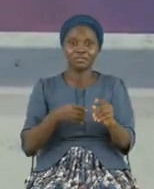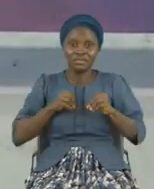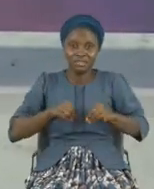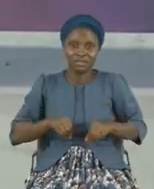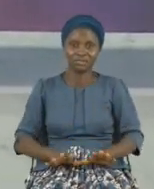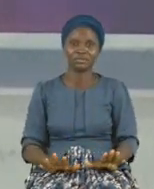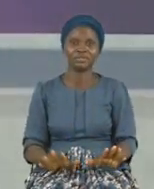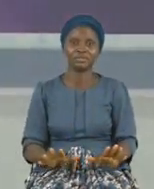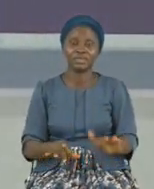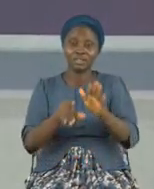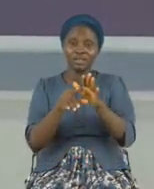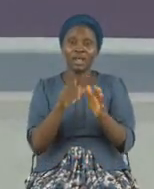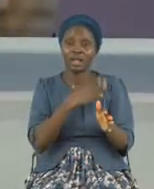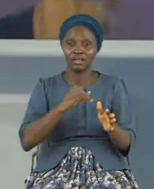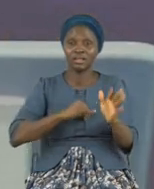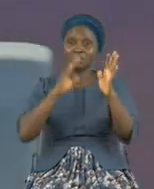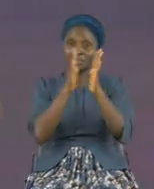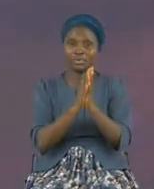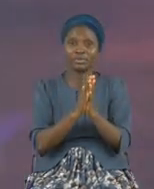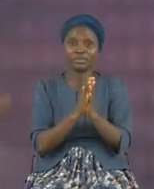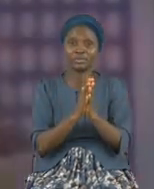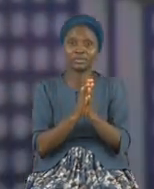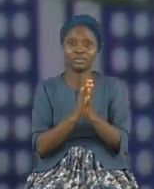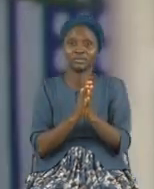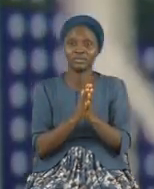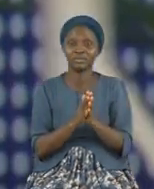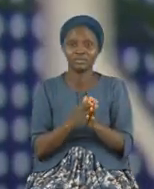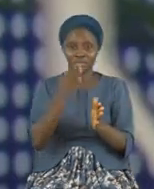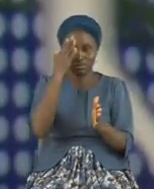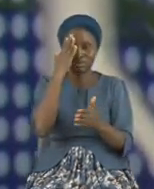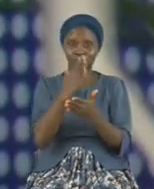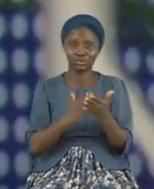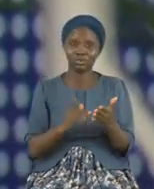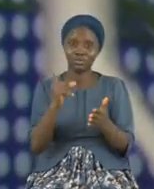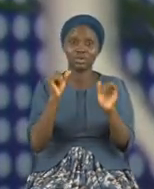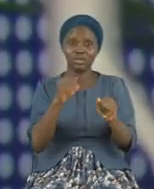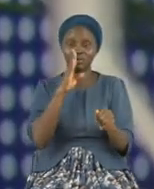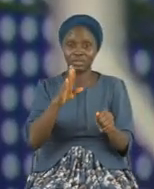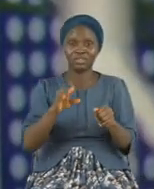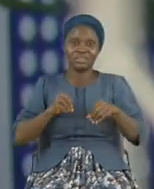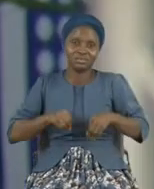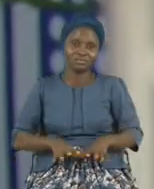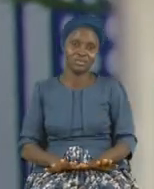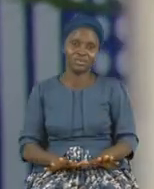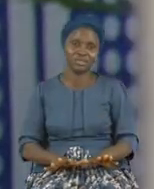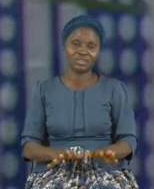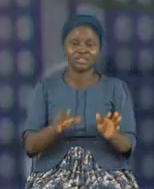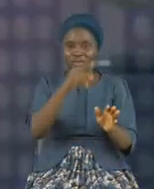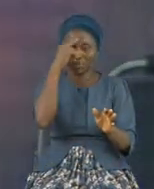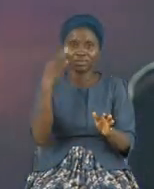I pray, you know, somebody can be depressed, the challenge here, pressure